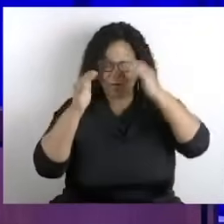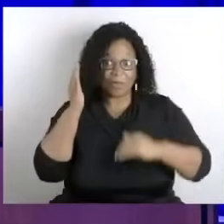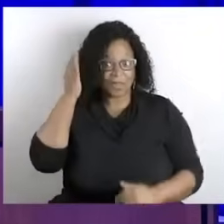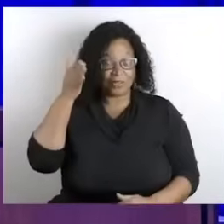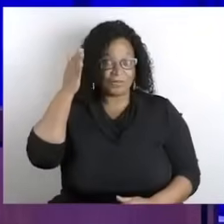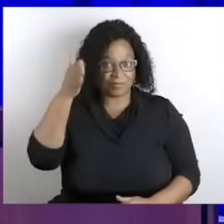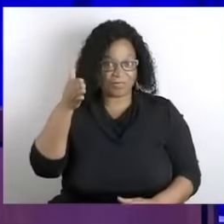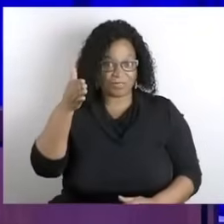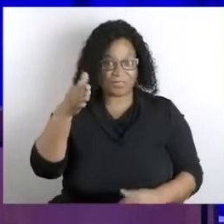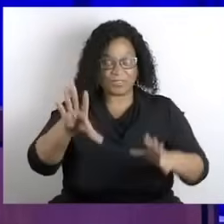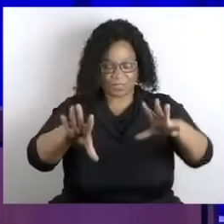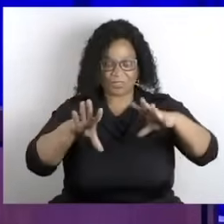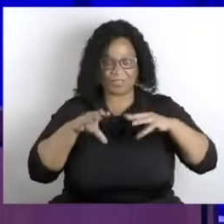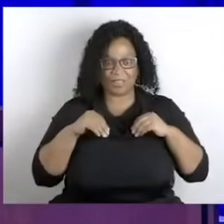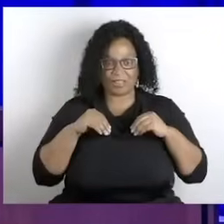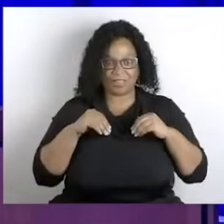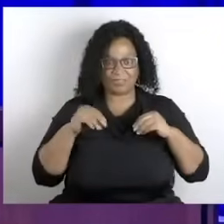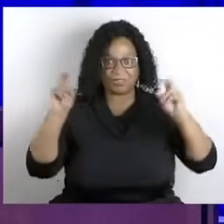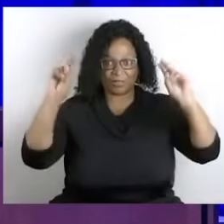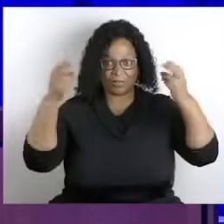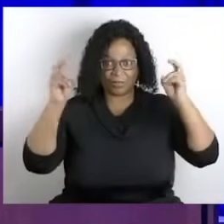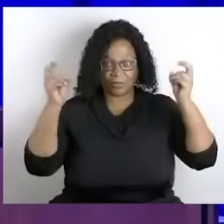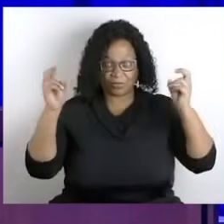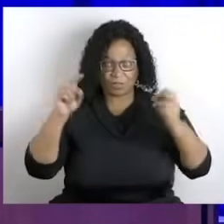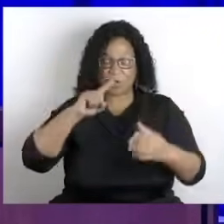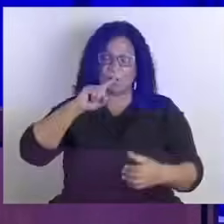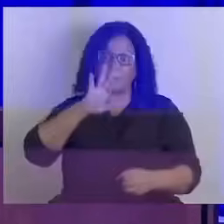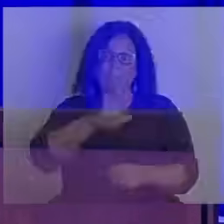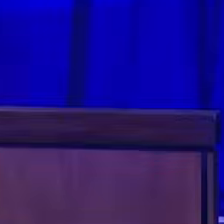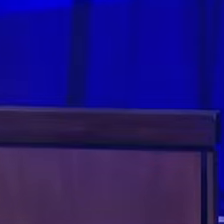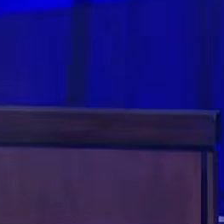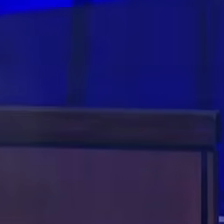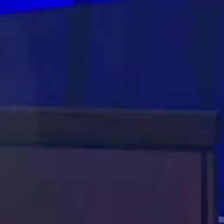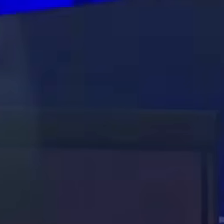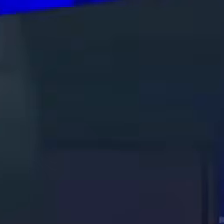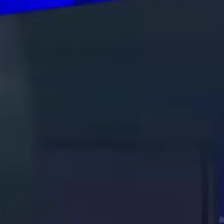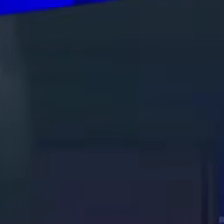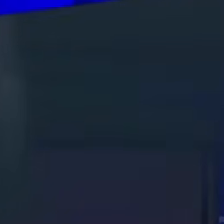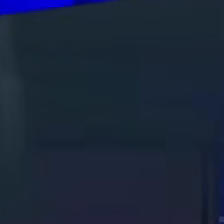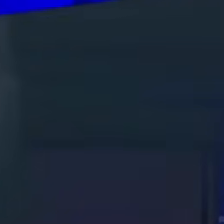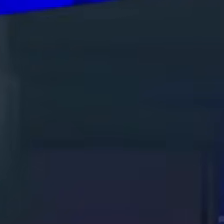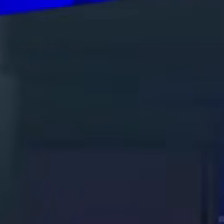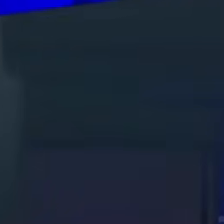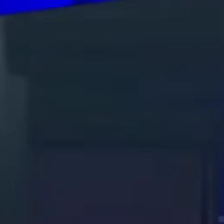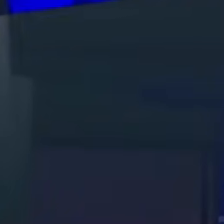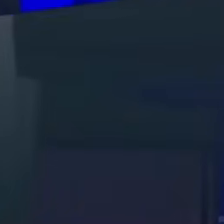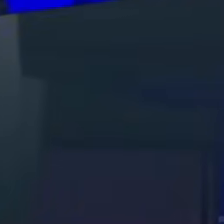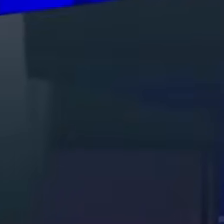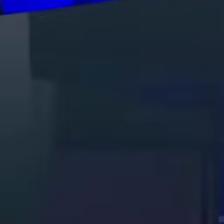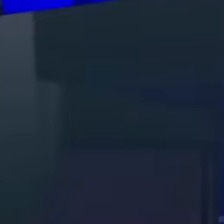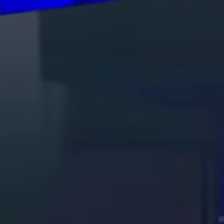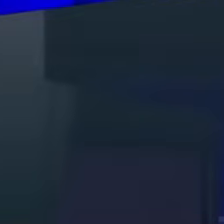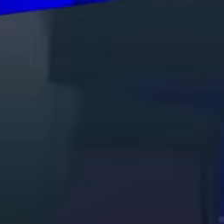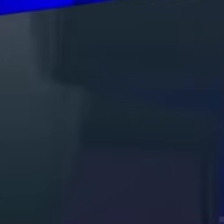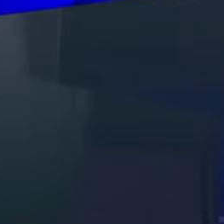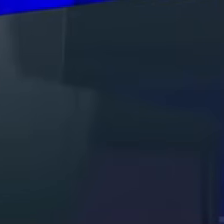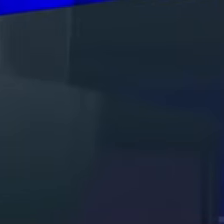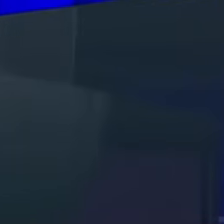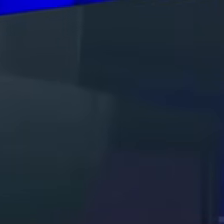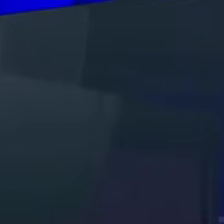today, I want to talk from the subject, a promised future. A promised future.